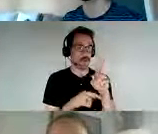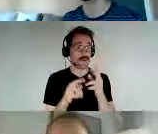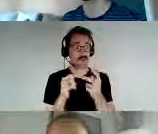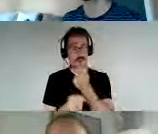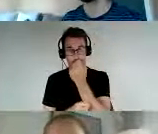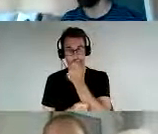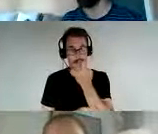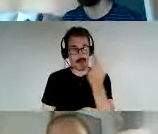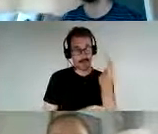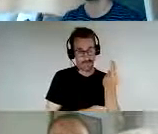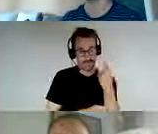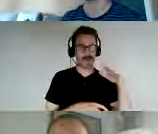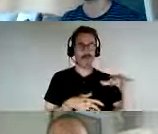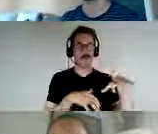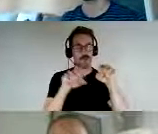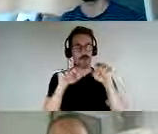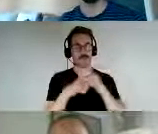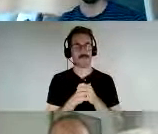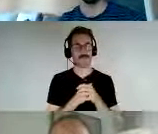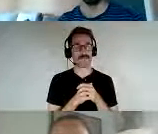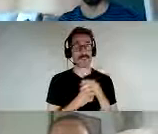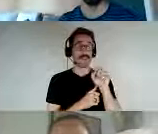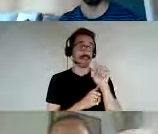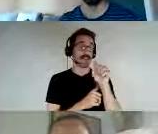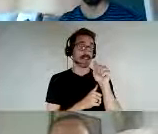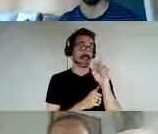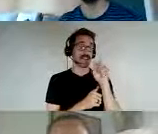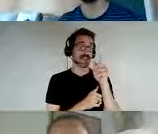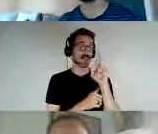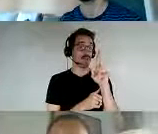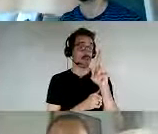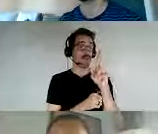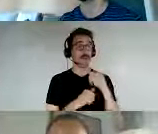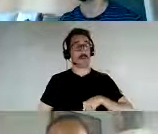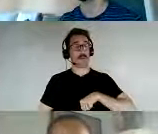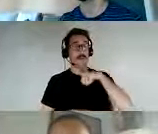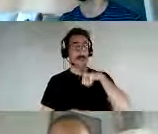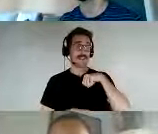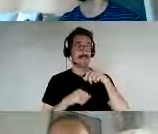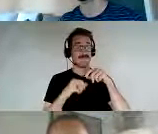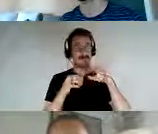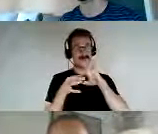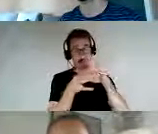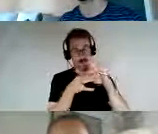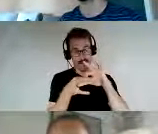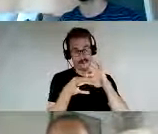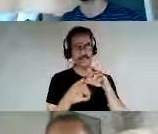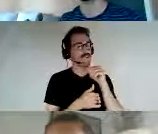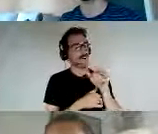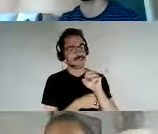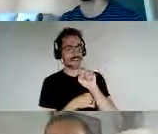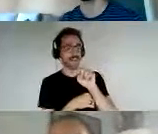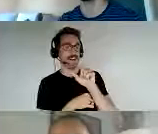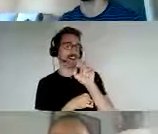the host. Senior Pride Network, for Lion King fans out there, this is not Simba's older